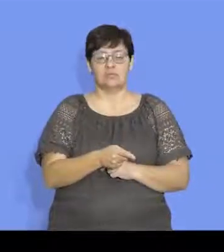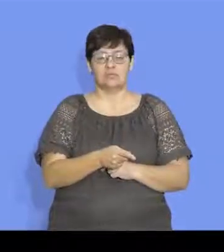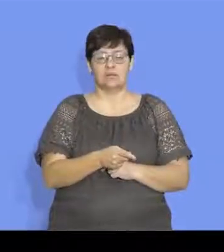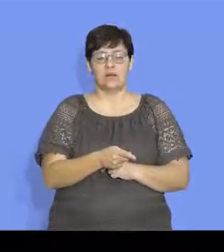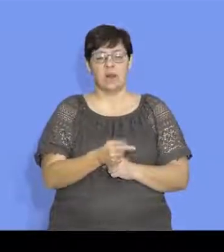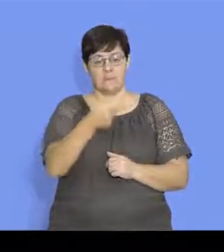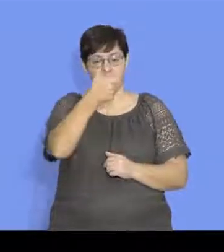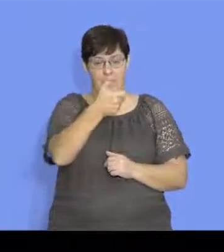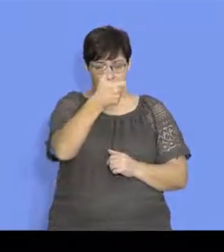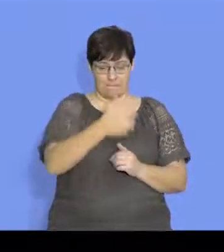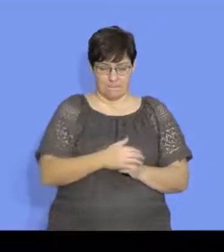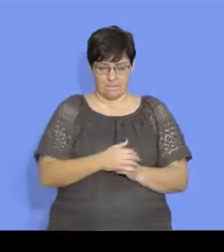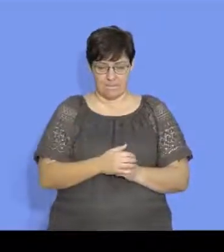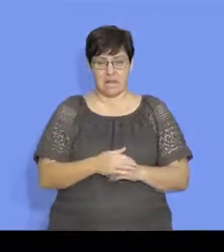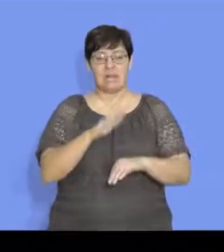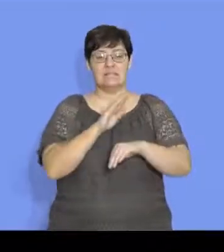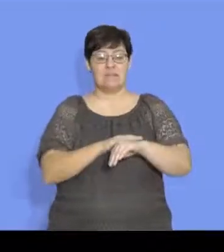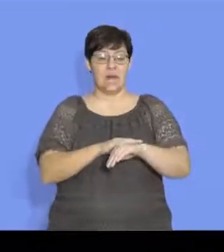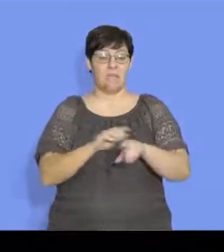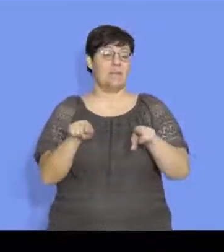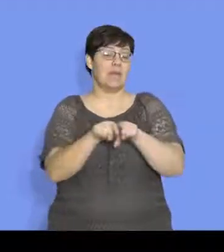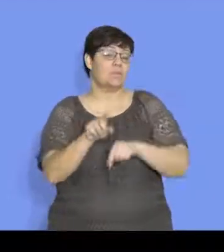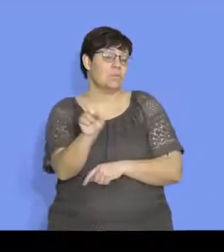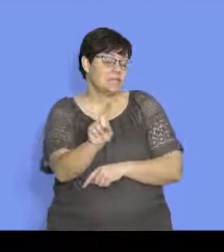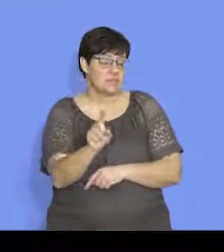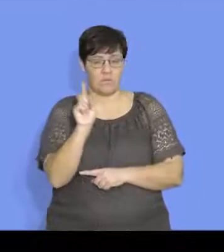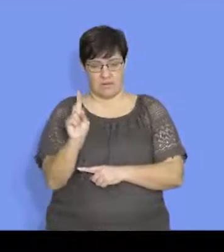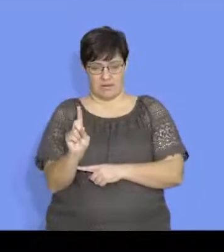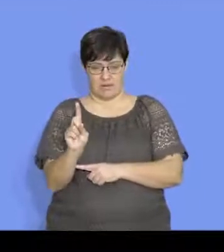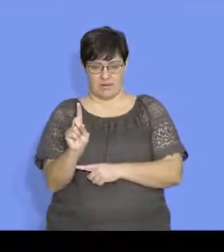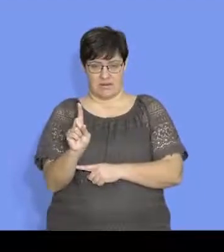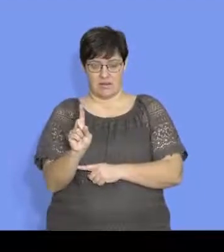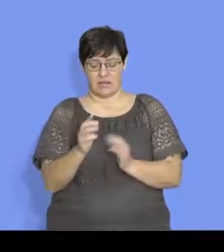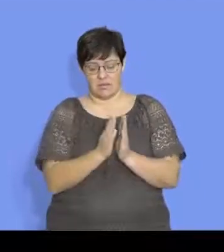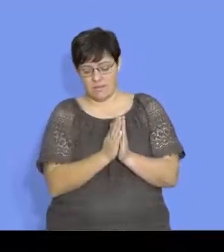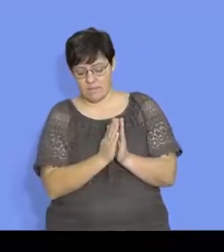say time equals 1, then after a certain amount of time,